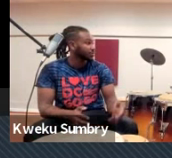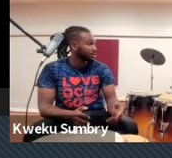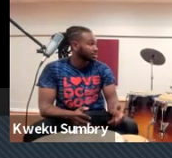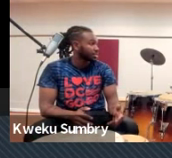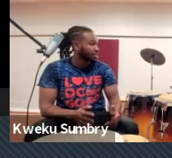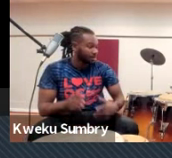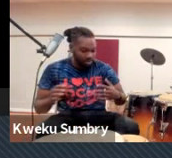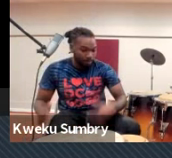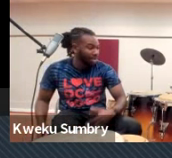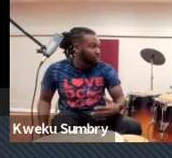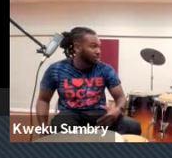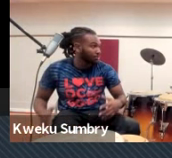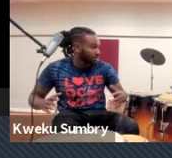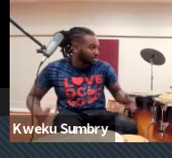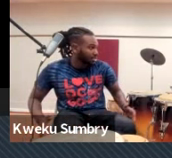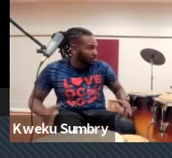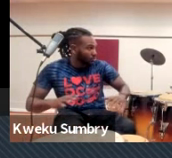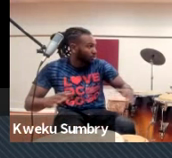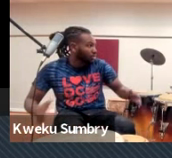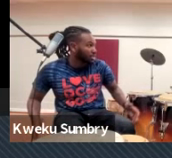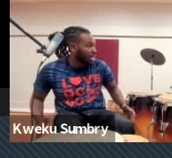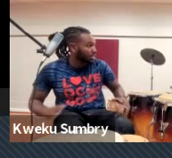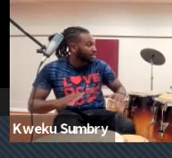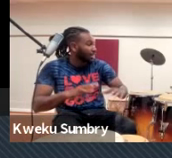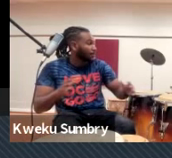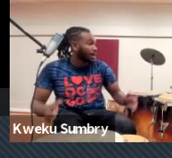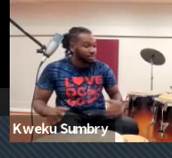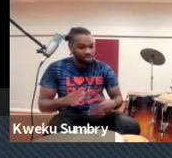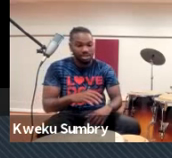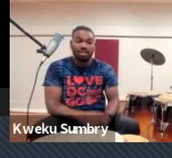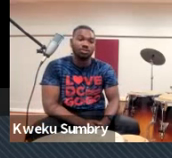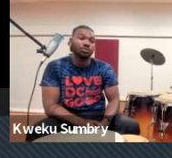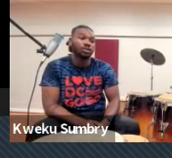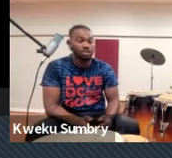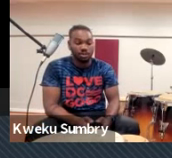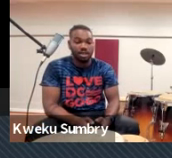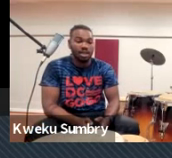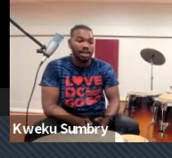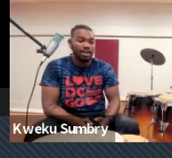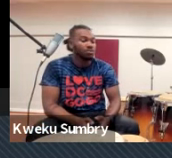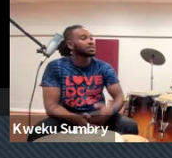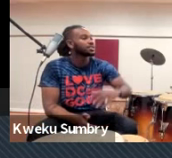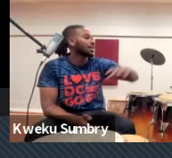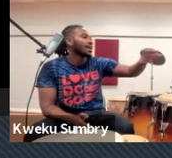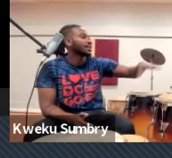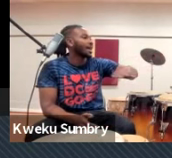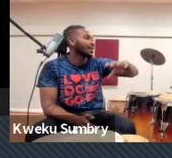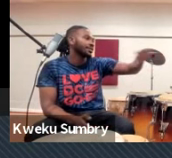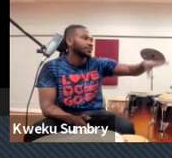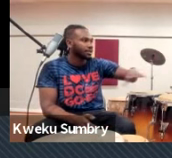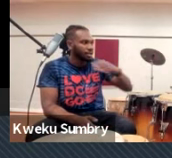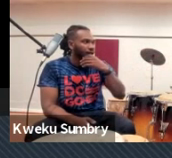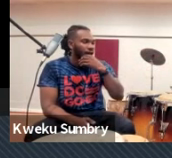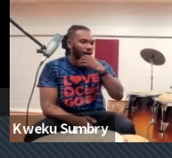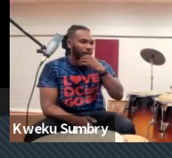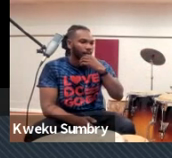the instruments, the box drum, because they was working on the dock, and there's a lot of boxes, they turned it into an instrument. And you see this a lot in a lot of